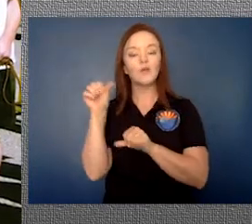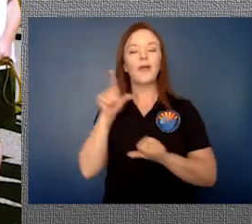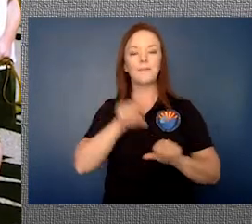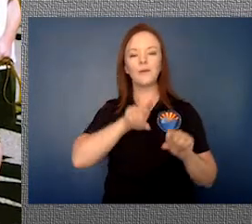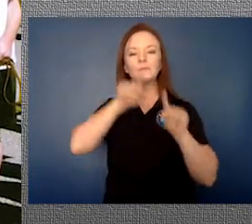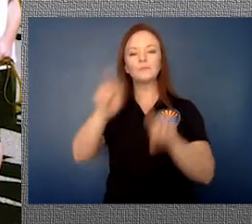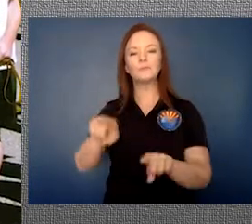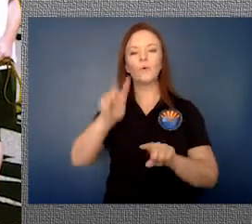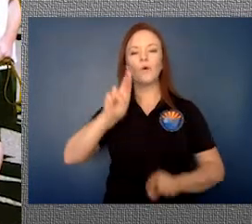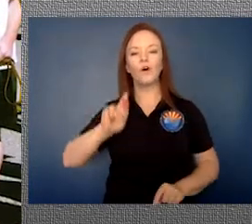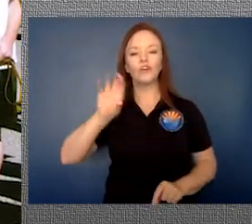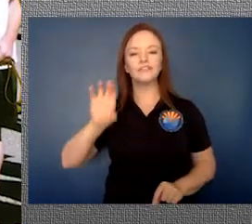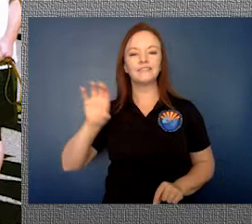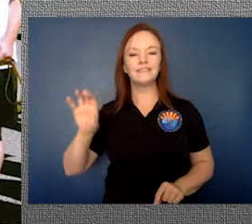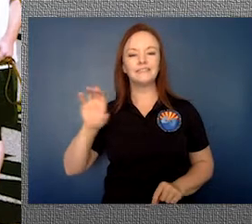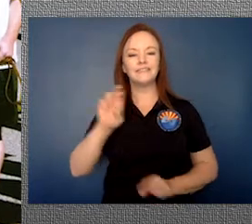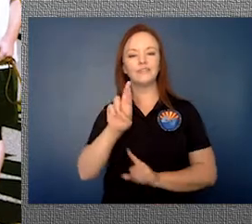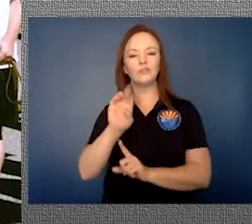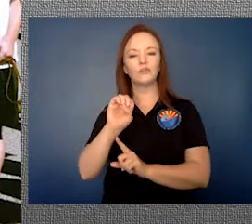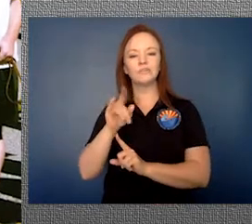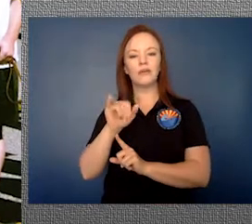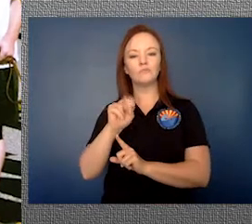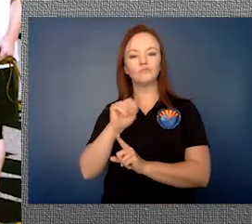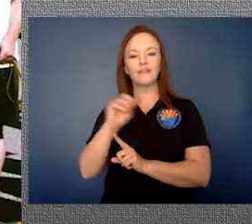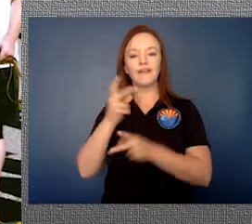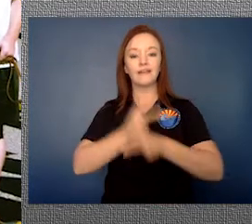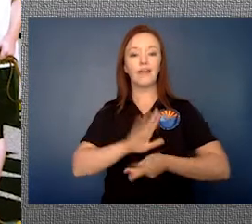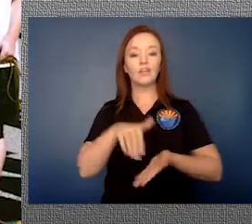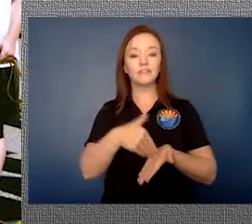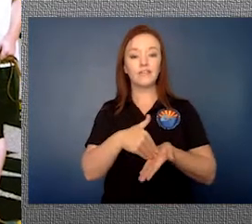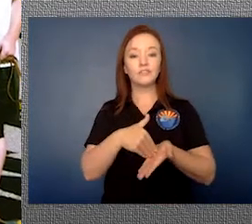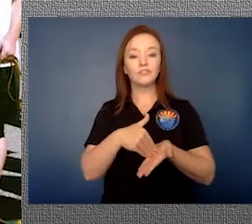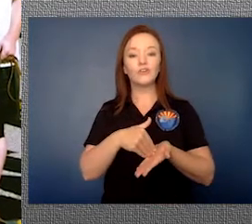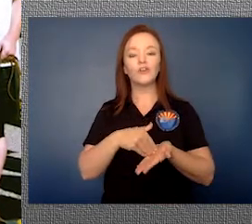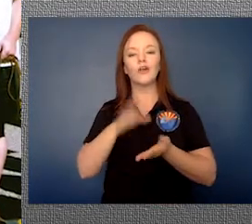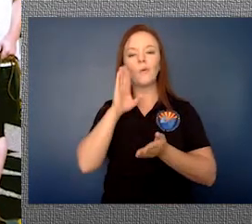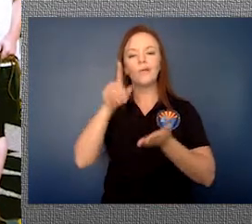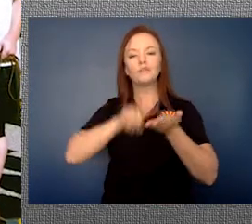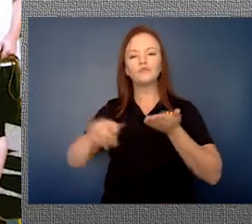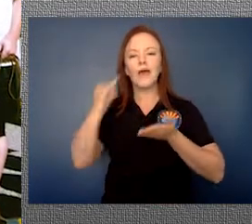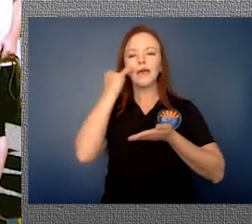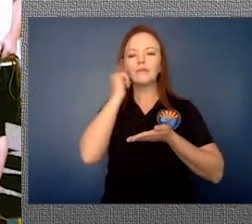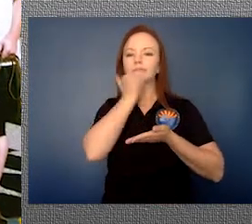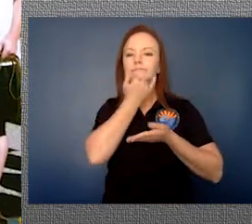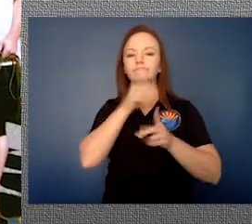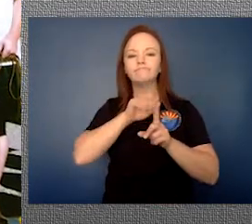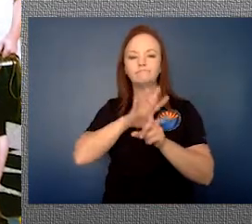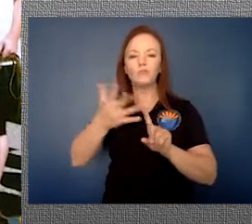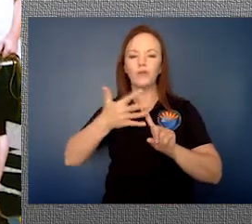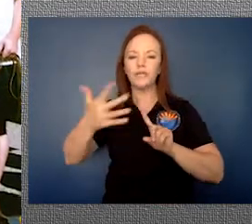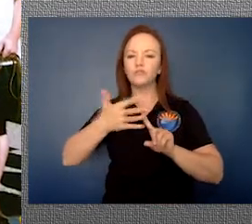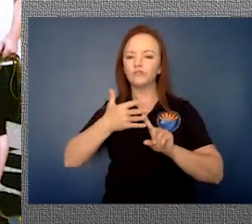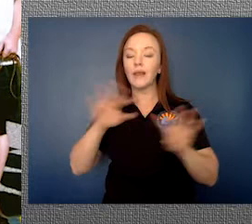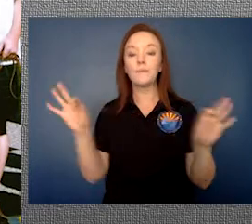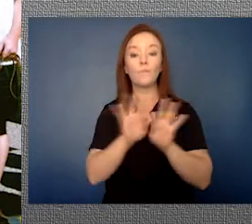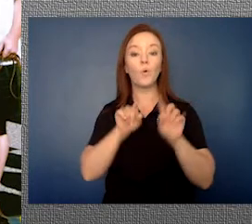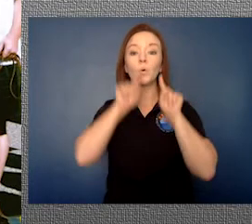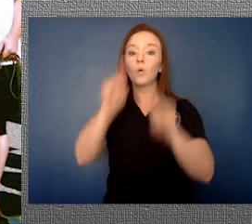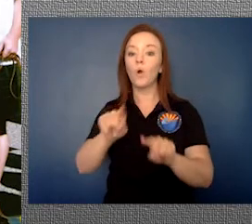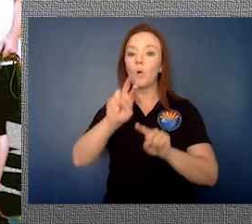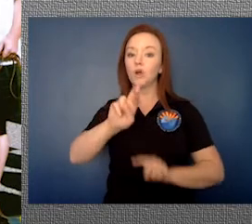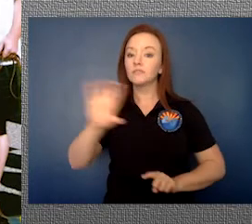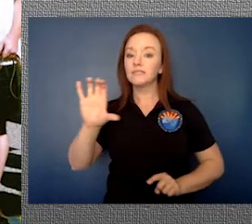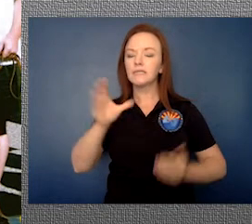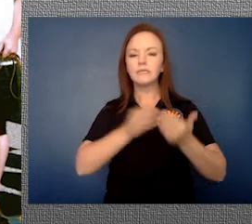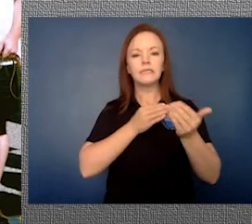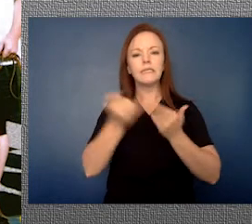a designated reception and care center for radiological monitoring. It is important that all evacuees go to the reception and care